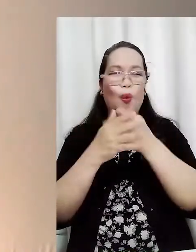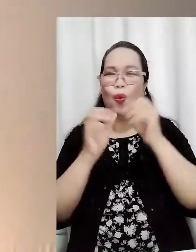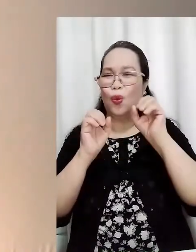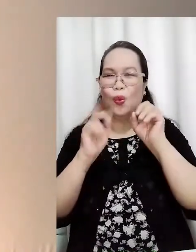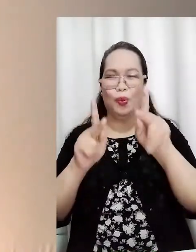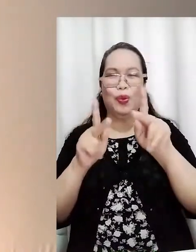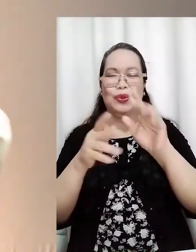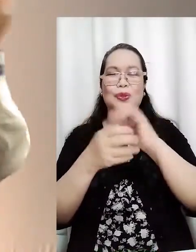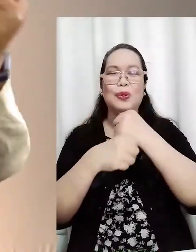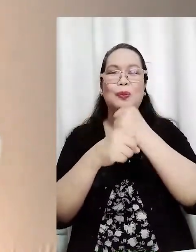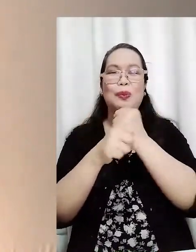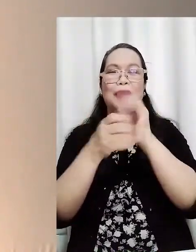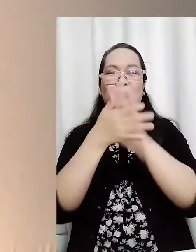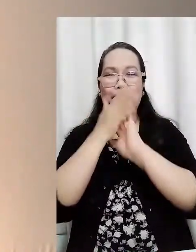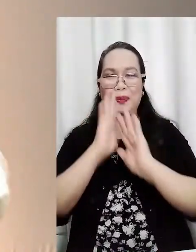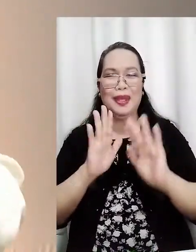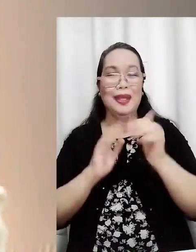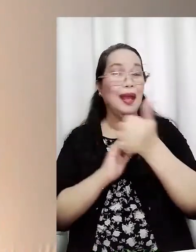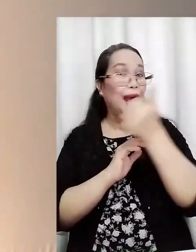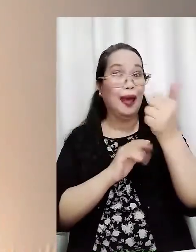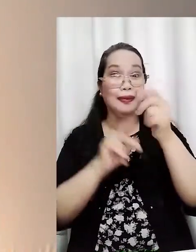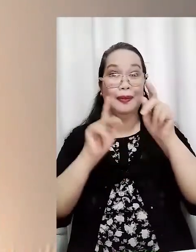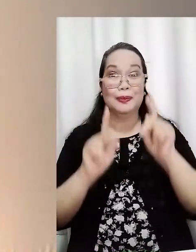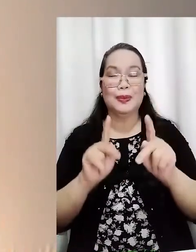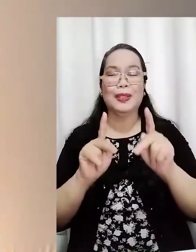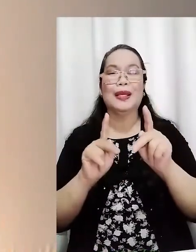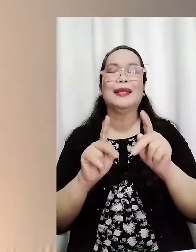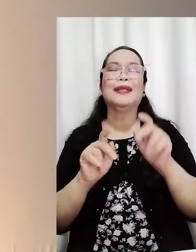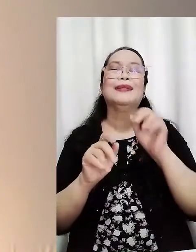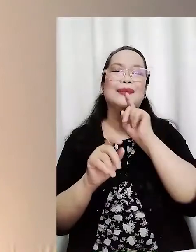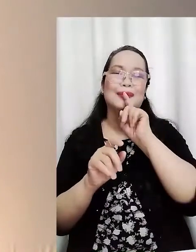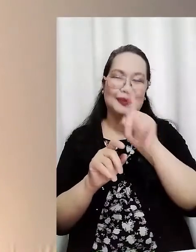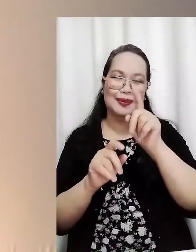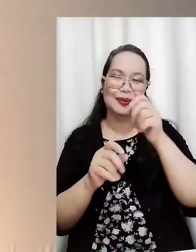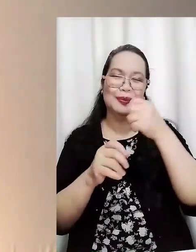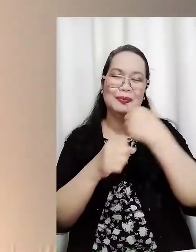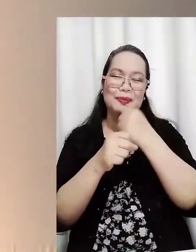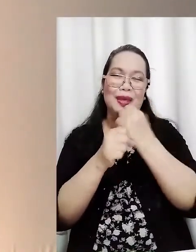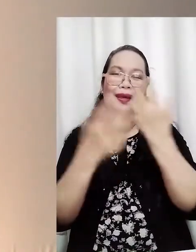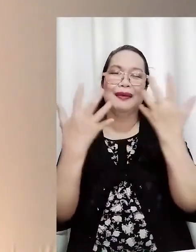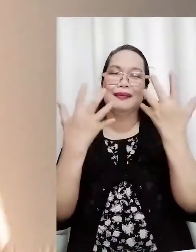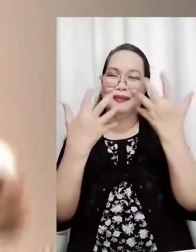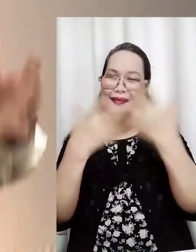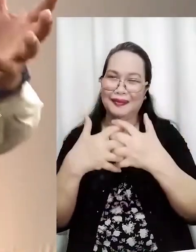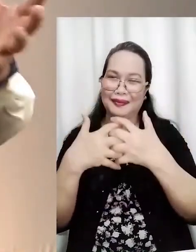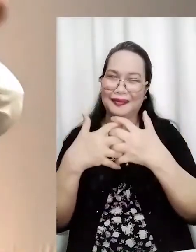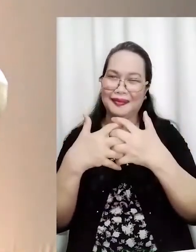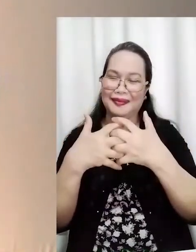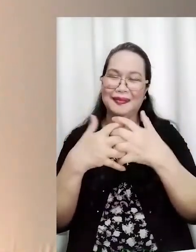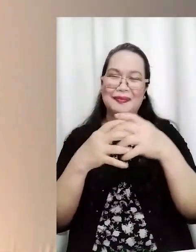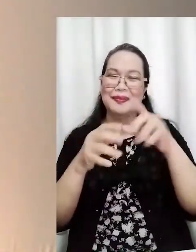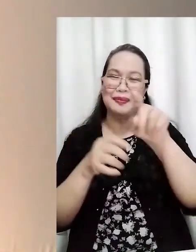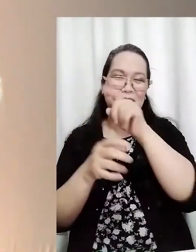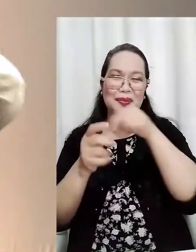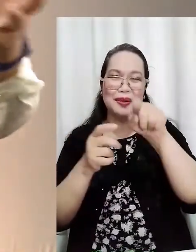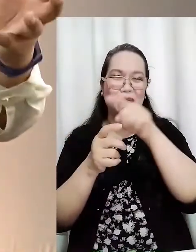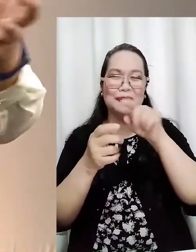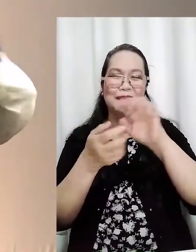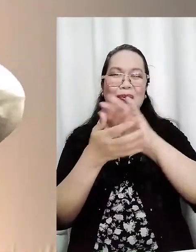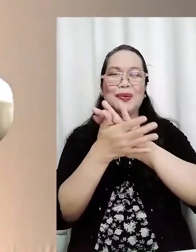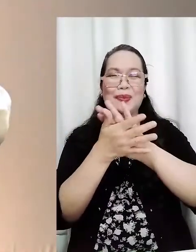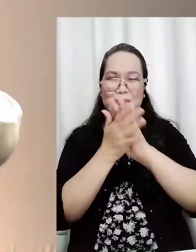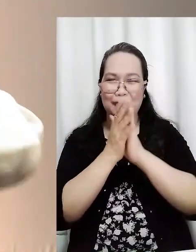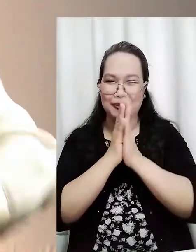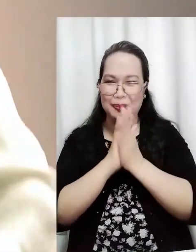between others. They are agents of reconciliation. As they reconcile people with God, they help them get to